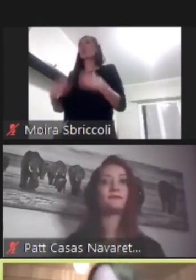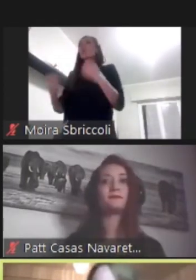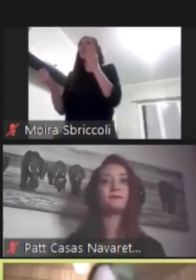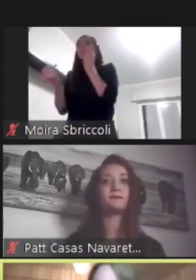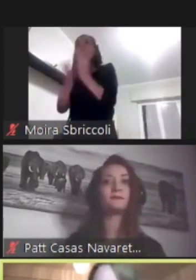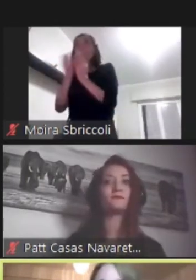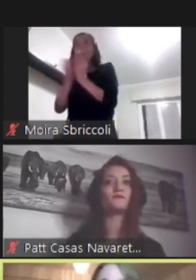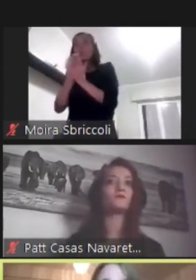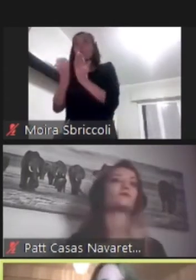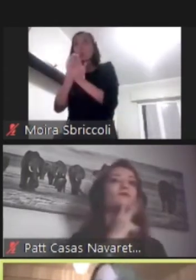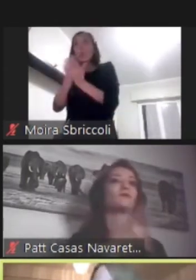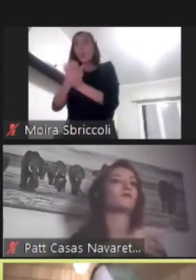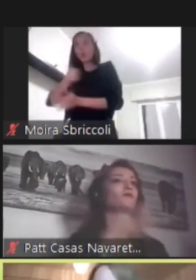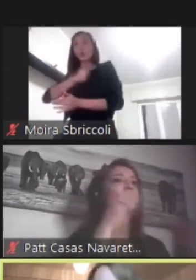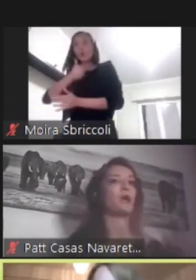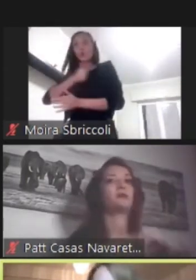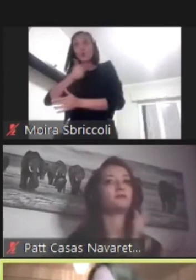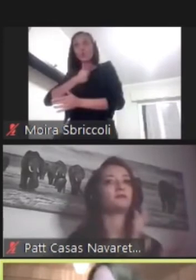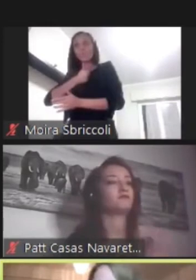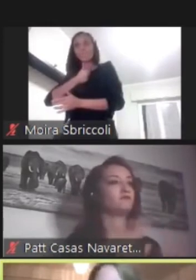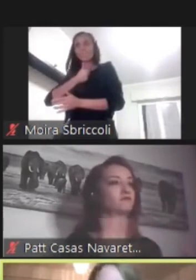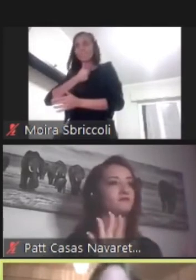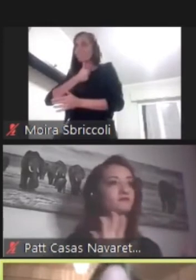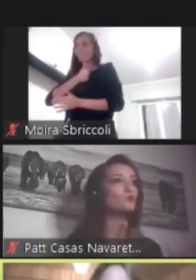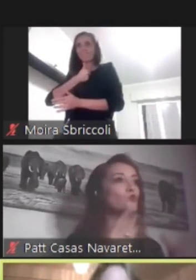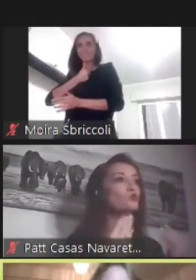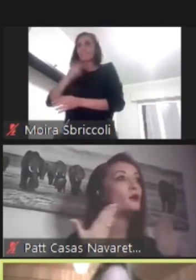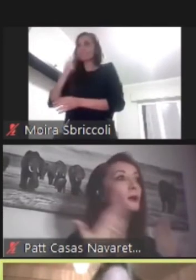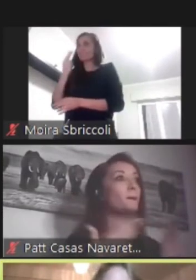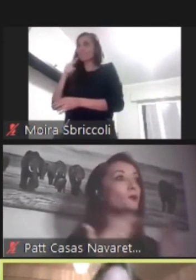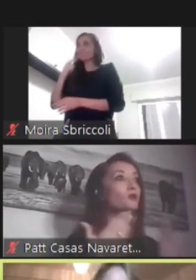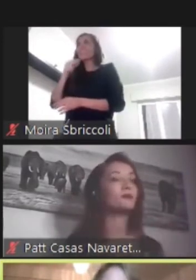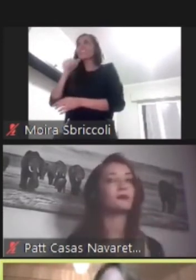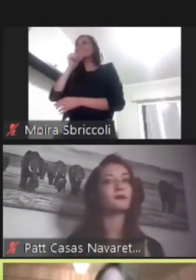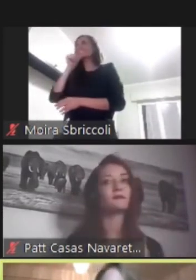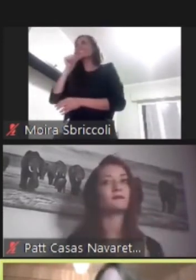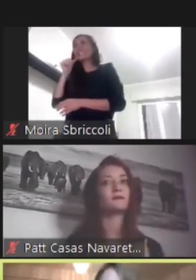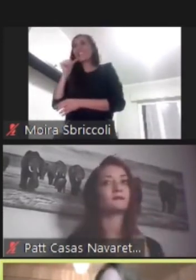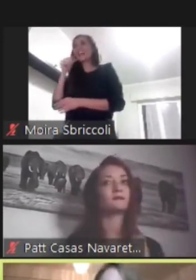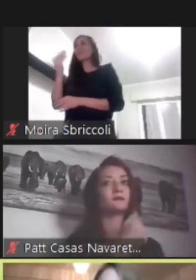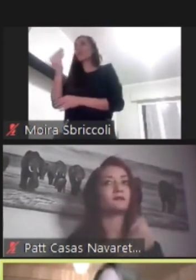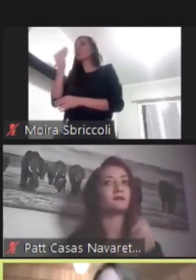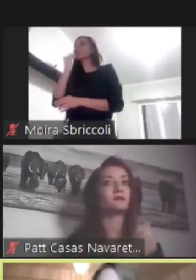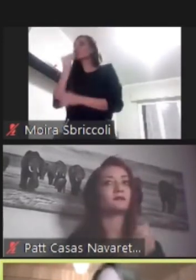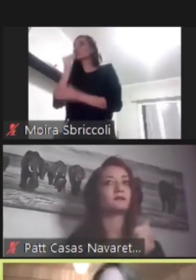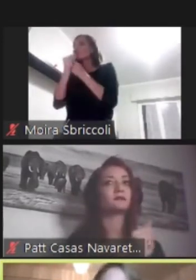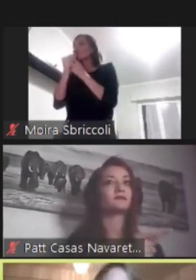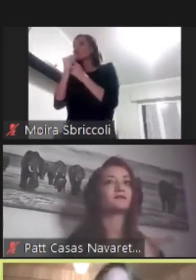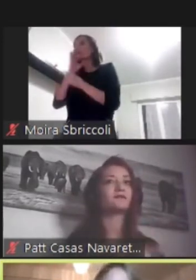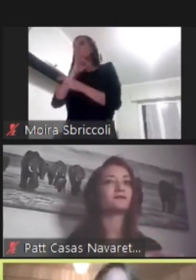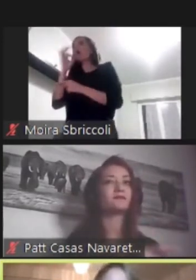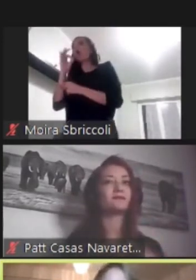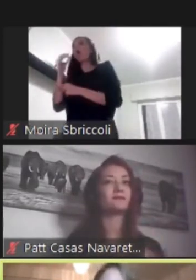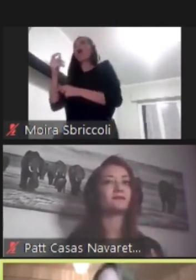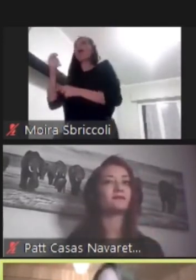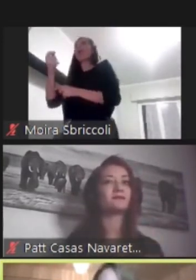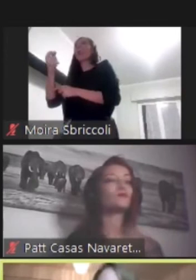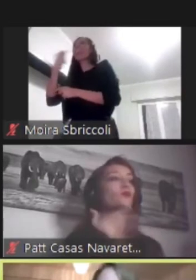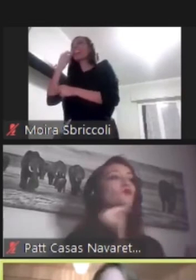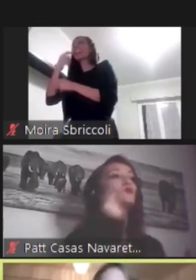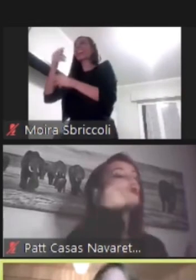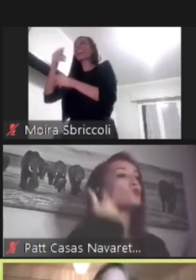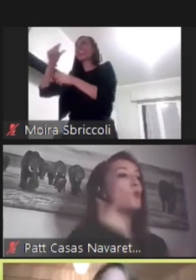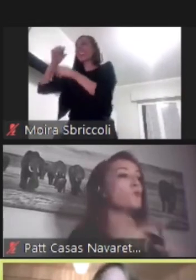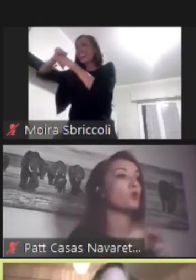from food or you need to obtain it from a supplement. So this is really important for normal